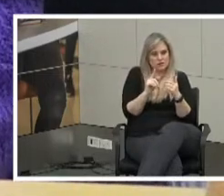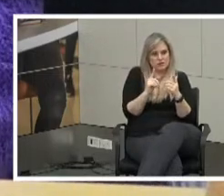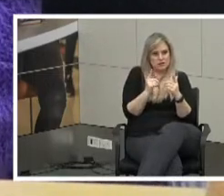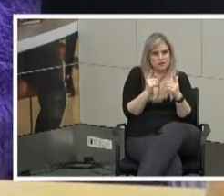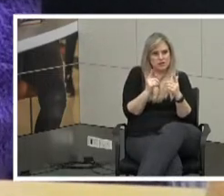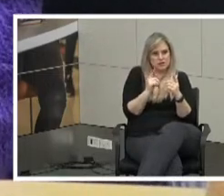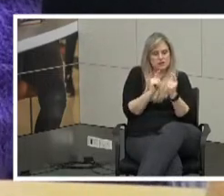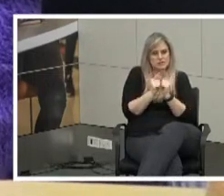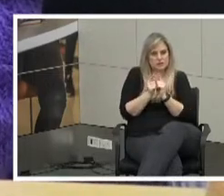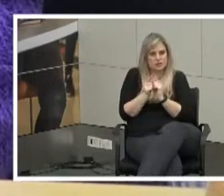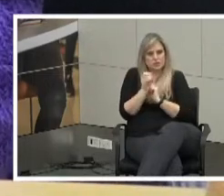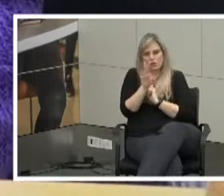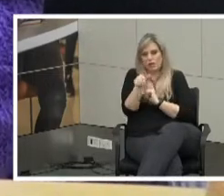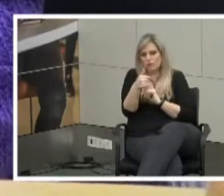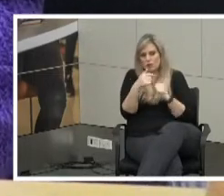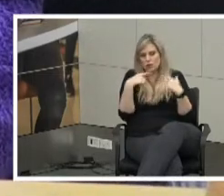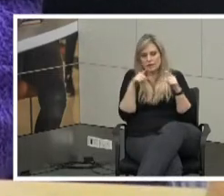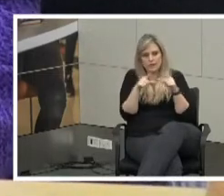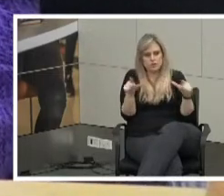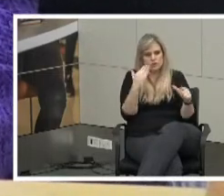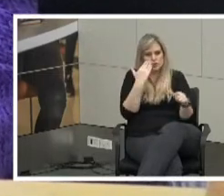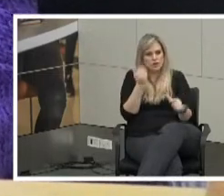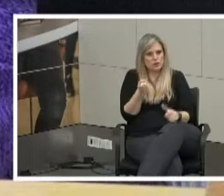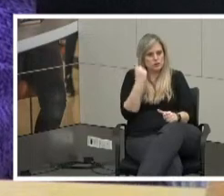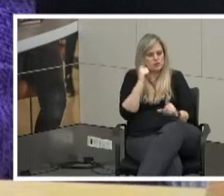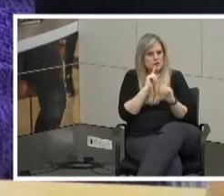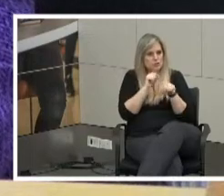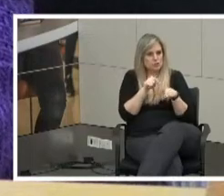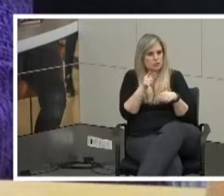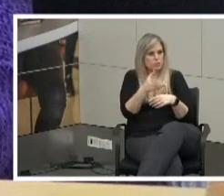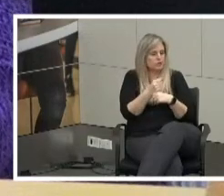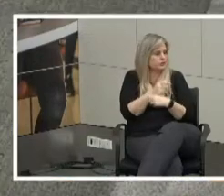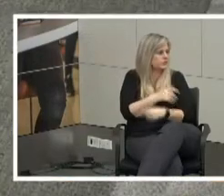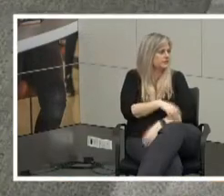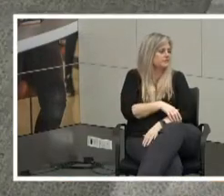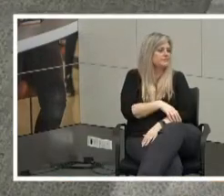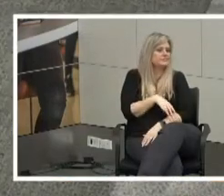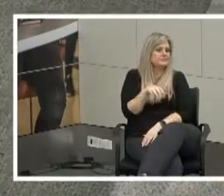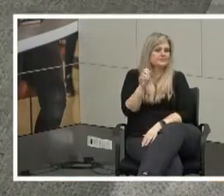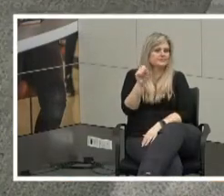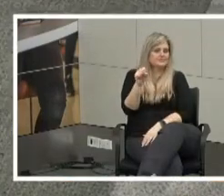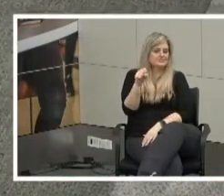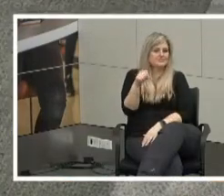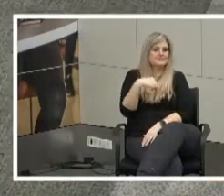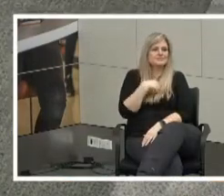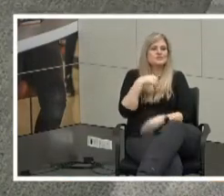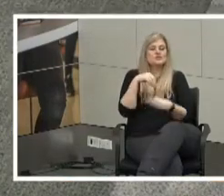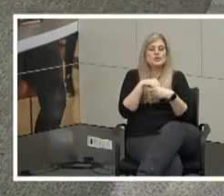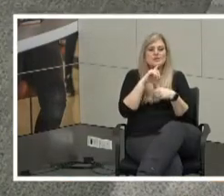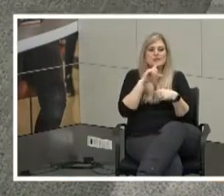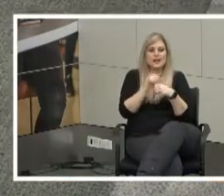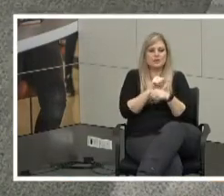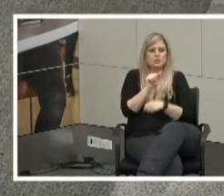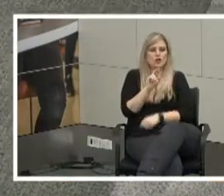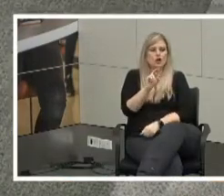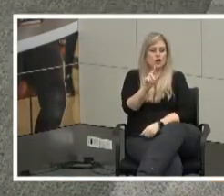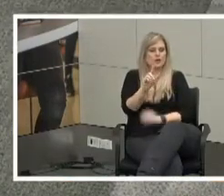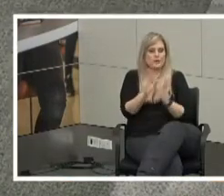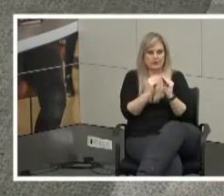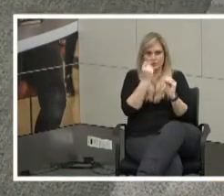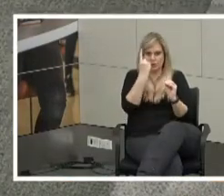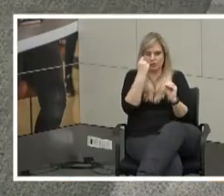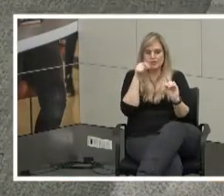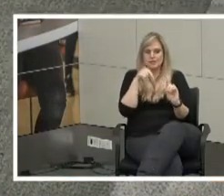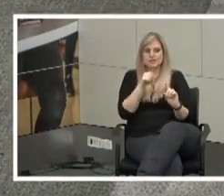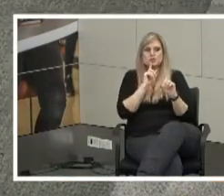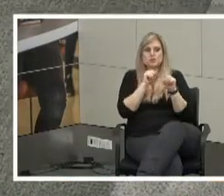language so that they're understanding the the report that they're receiving um yes so in the actual art meetings because these